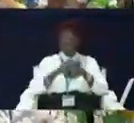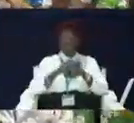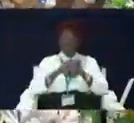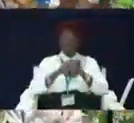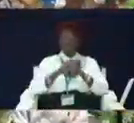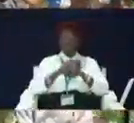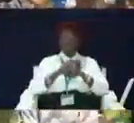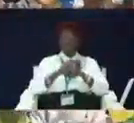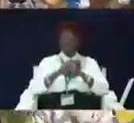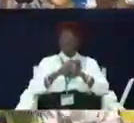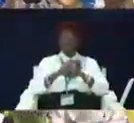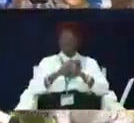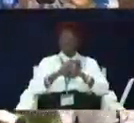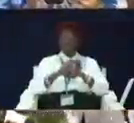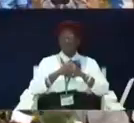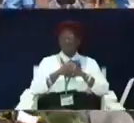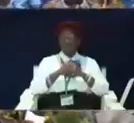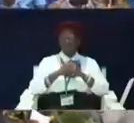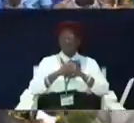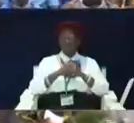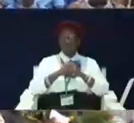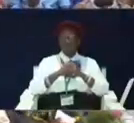Amen.